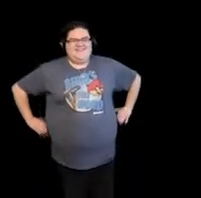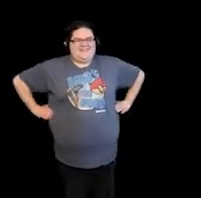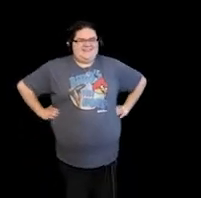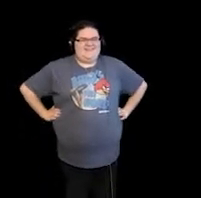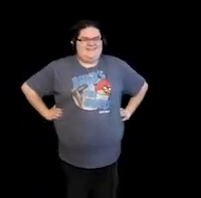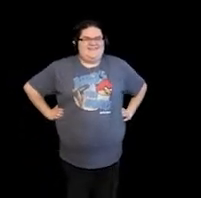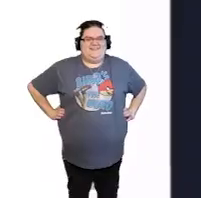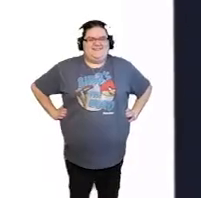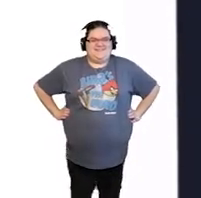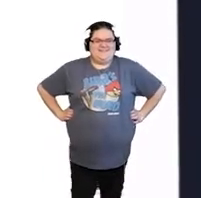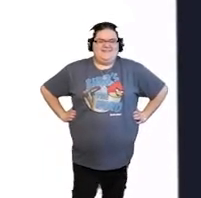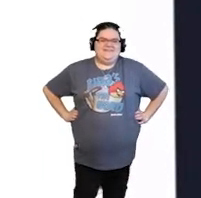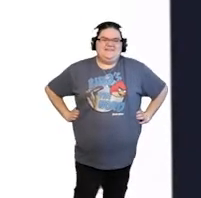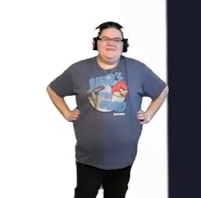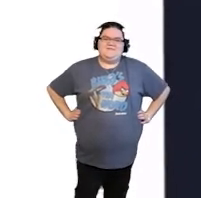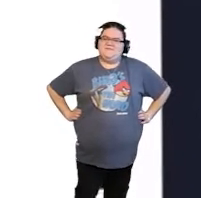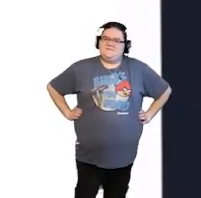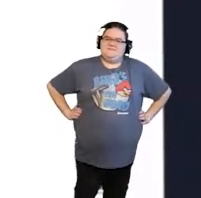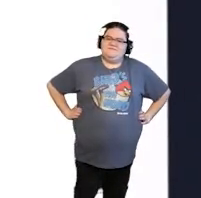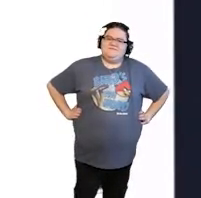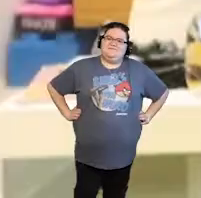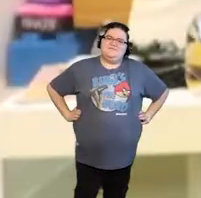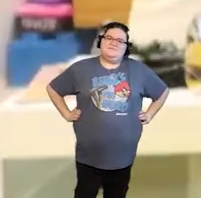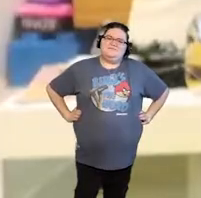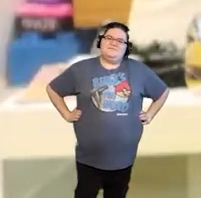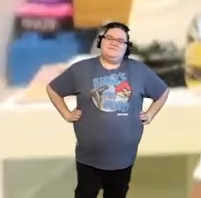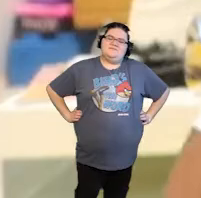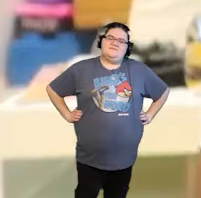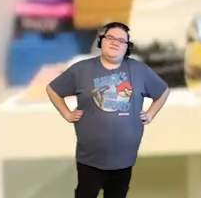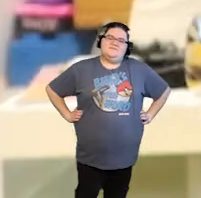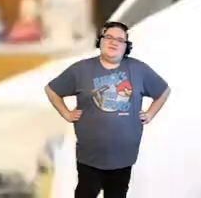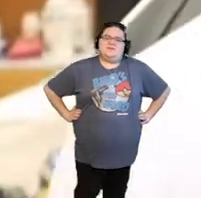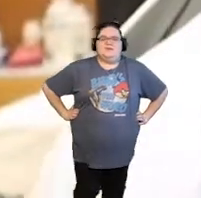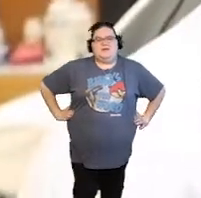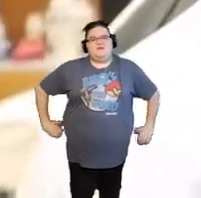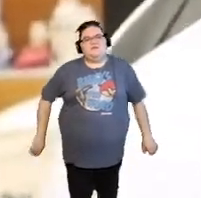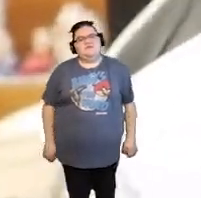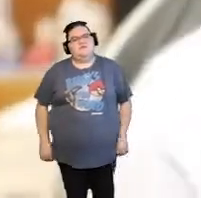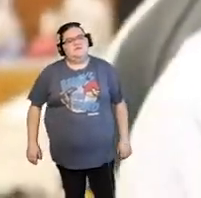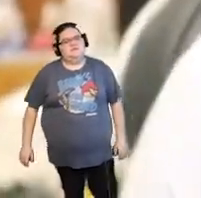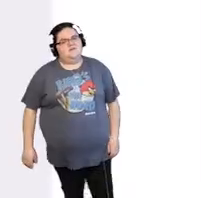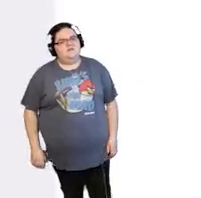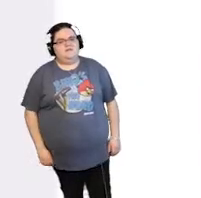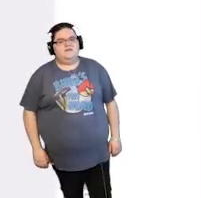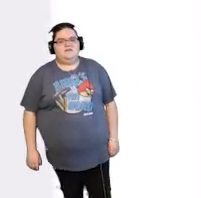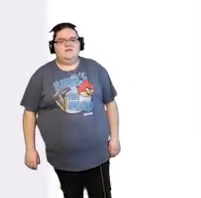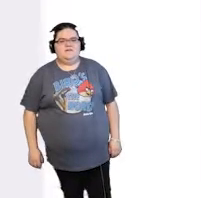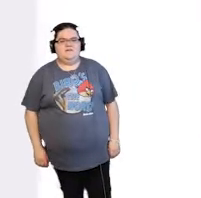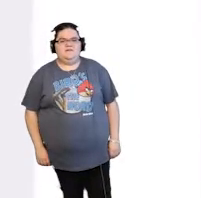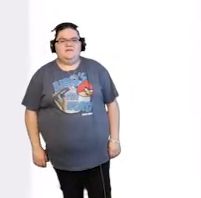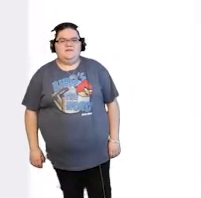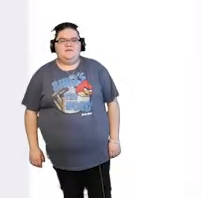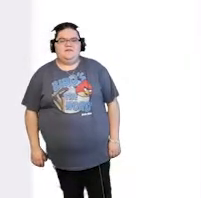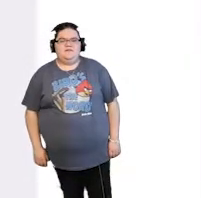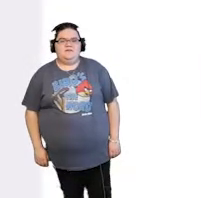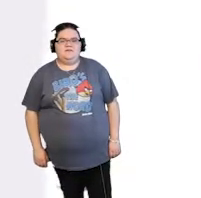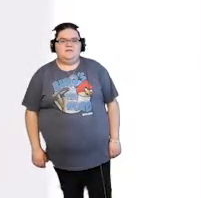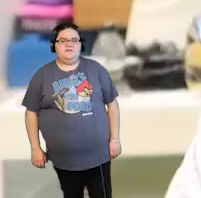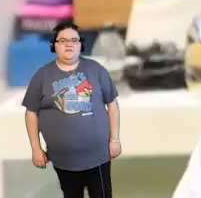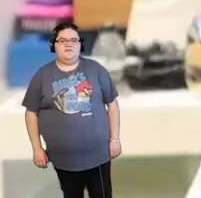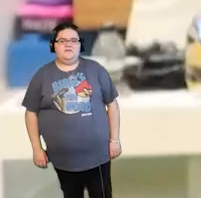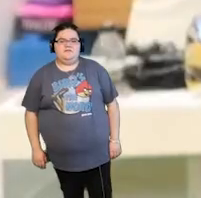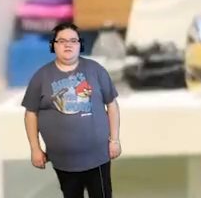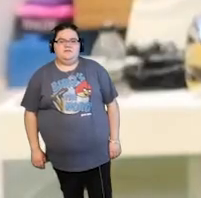I'm disgusting. Time to kill. Did I ask for good? proud of this one. If you're only capable of